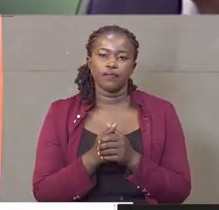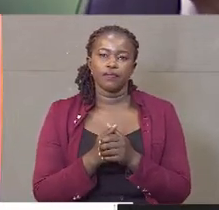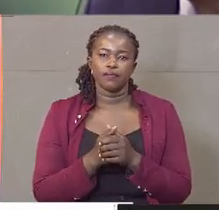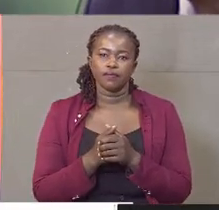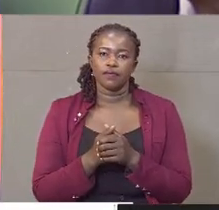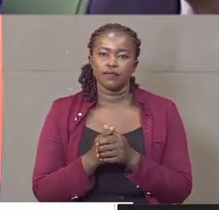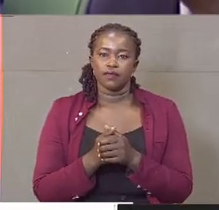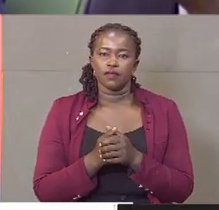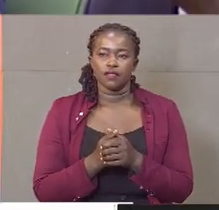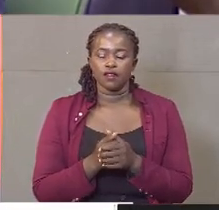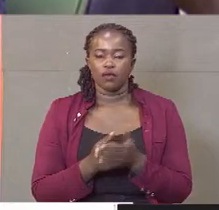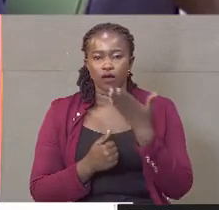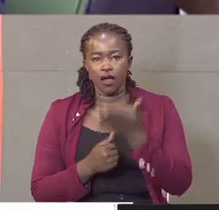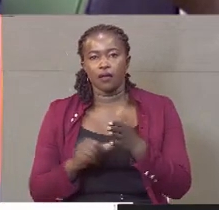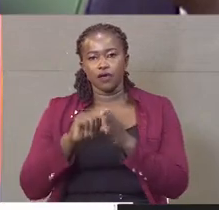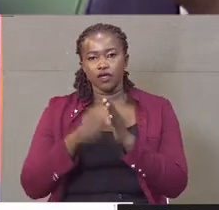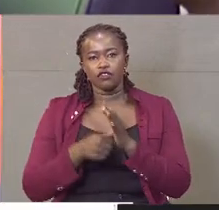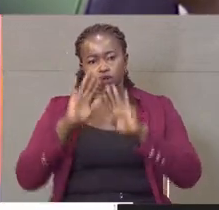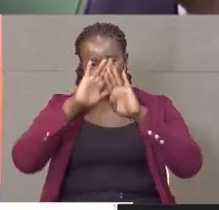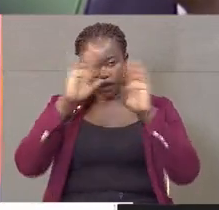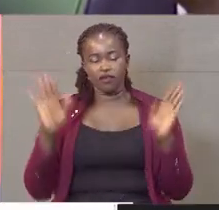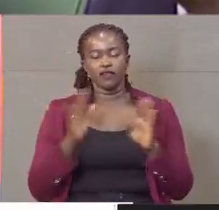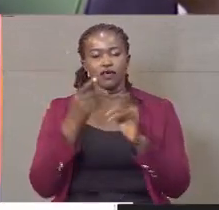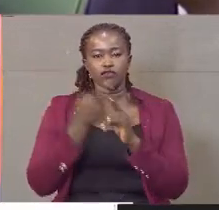There's a clarification from workers.